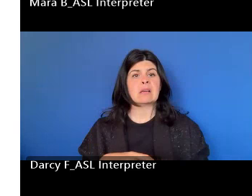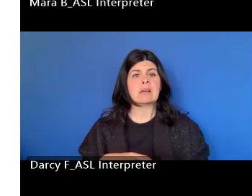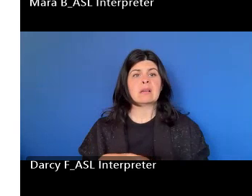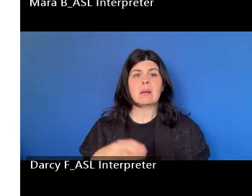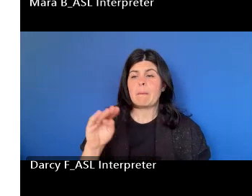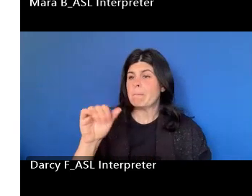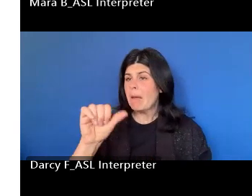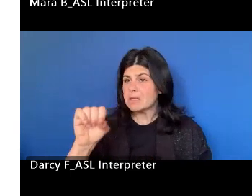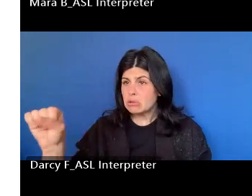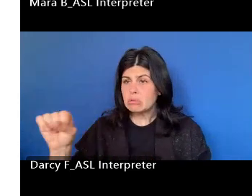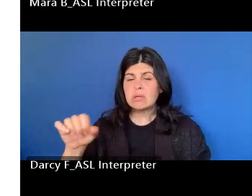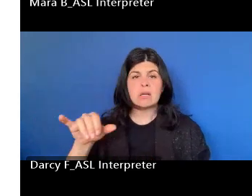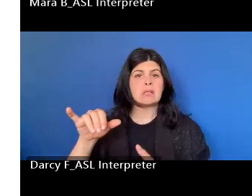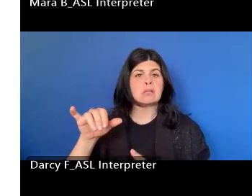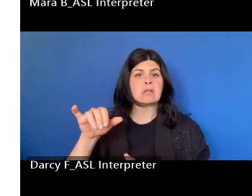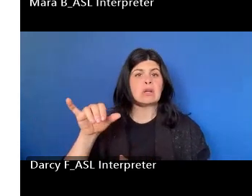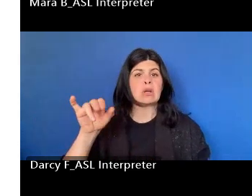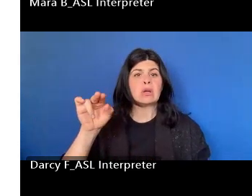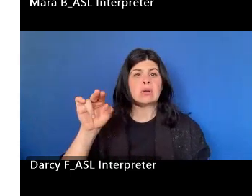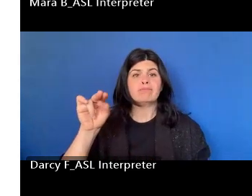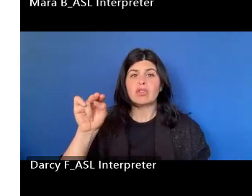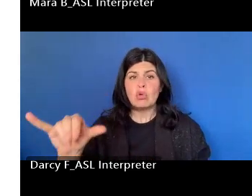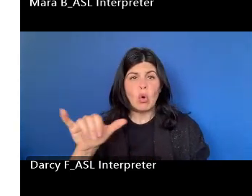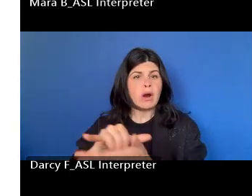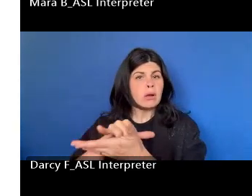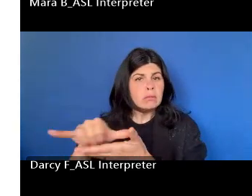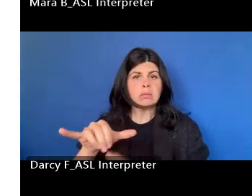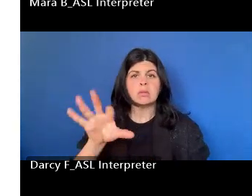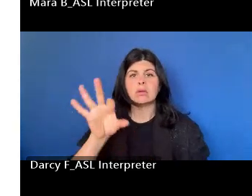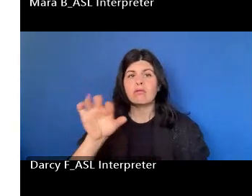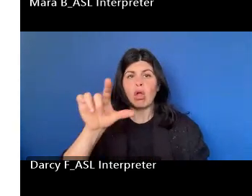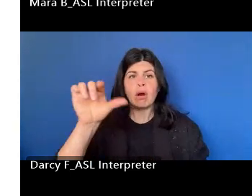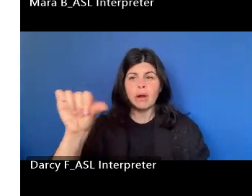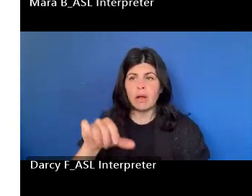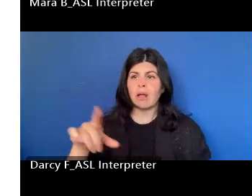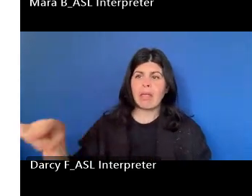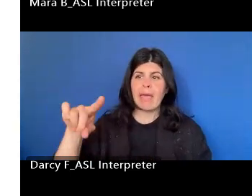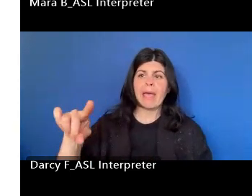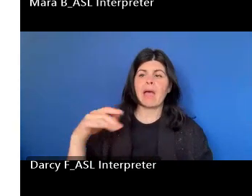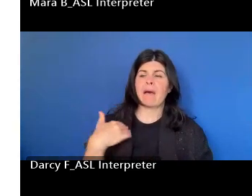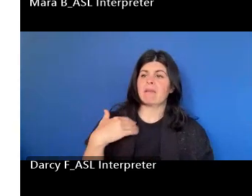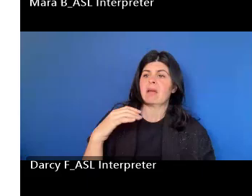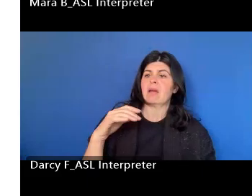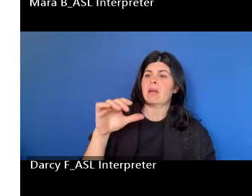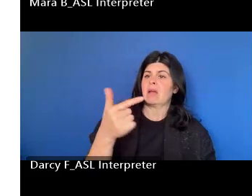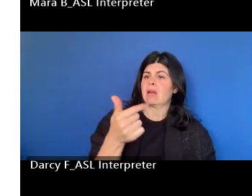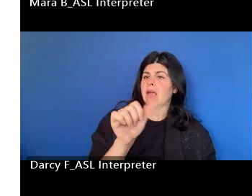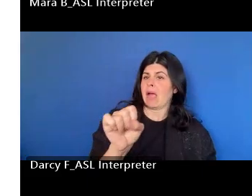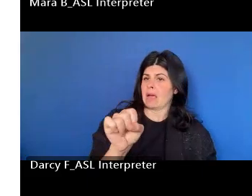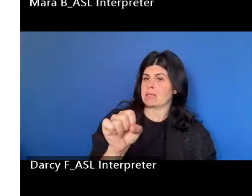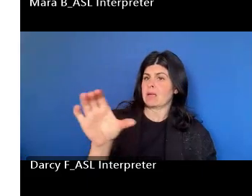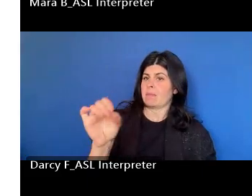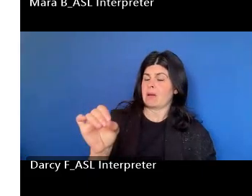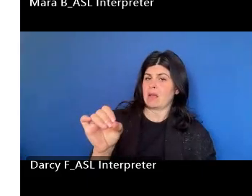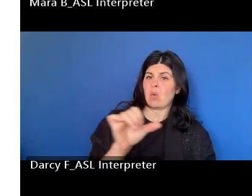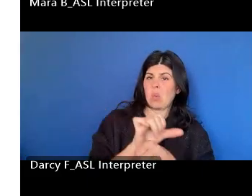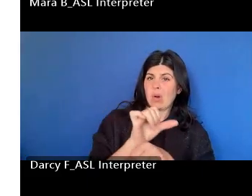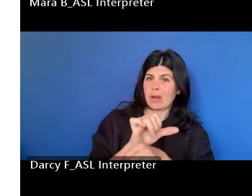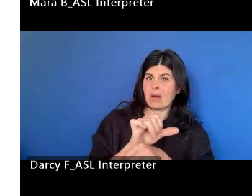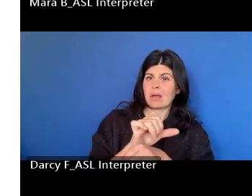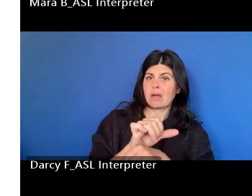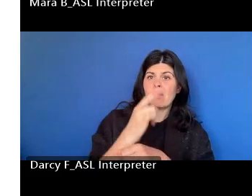That their gas company have been working options to replace natural gas